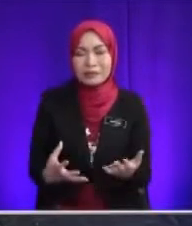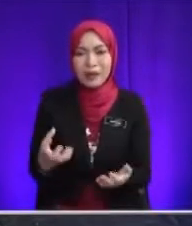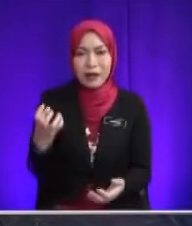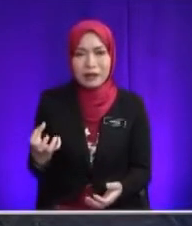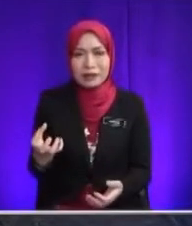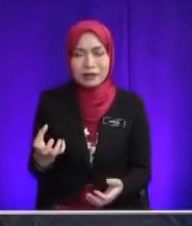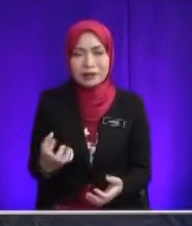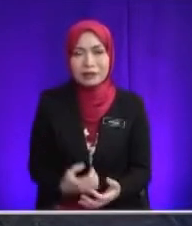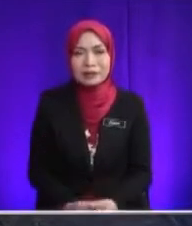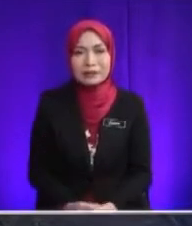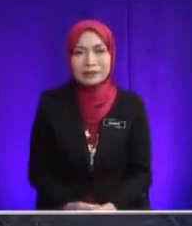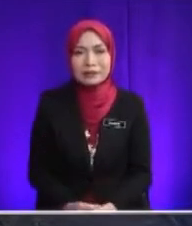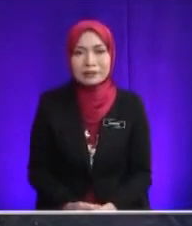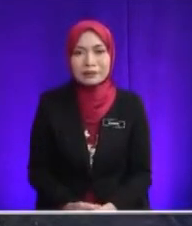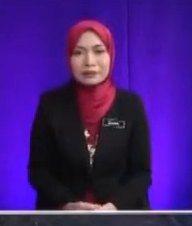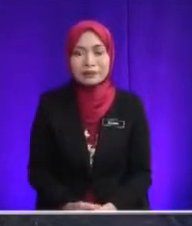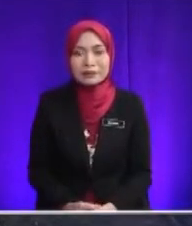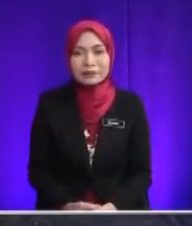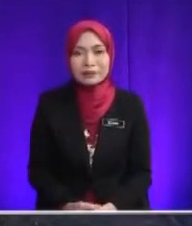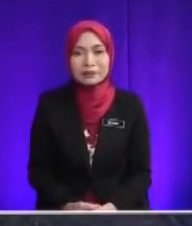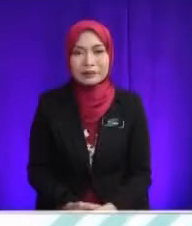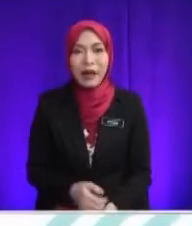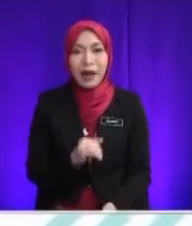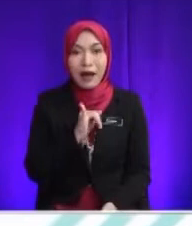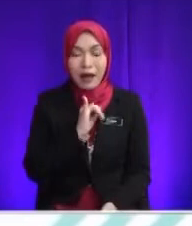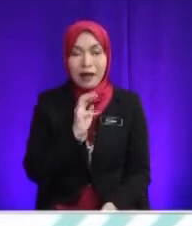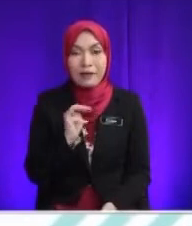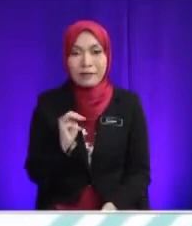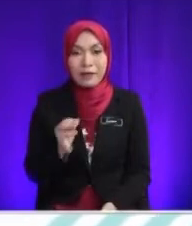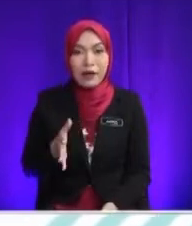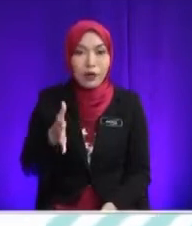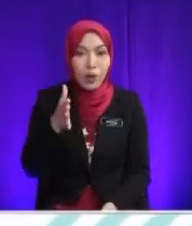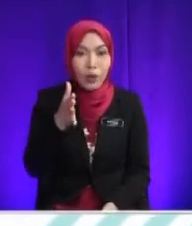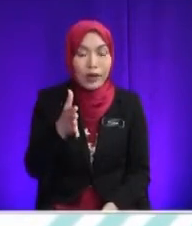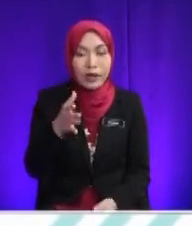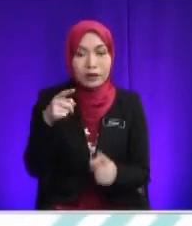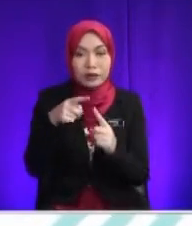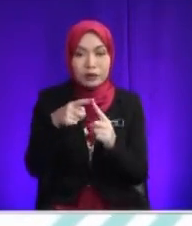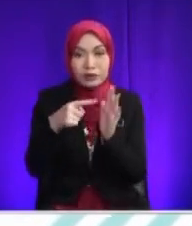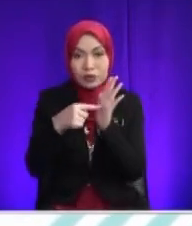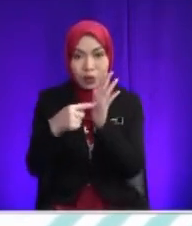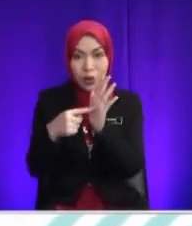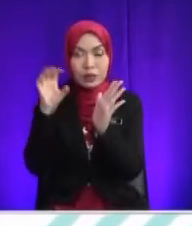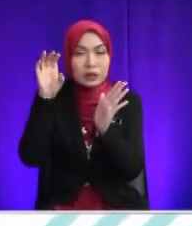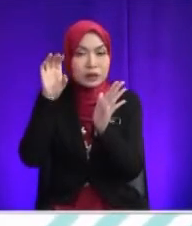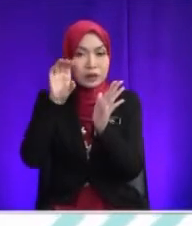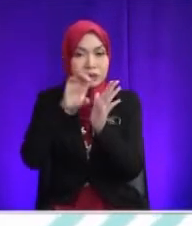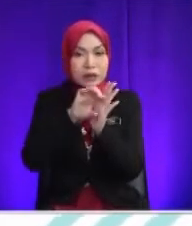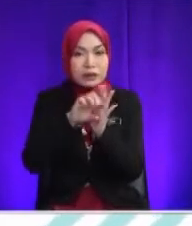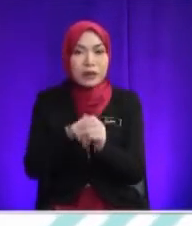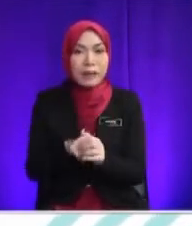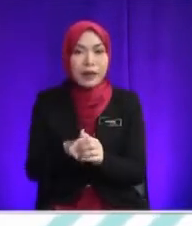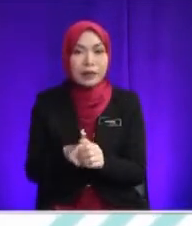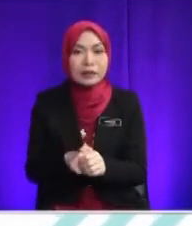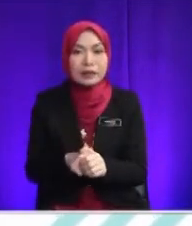All right. So for this one, I'm going to show example first. Okay, so according to the audio, the woman thinks